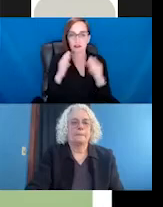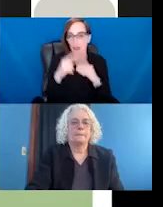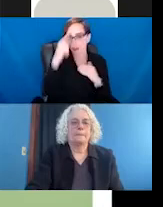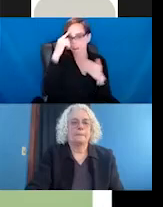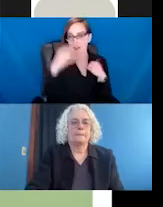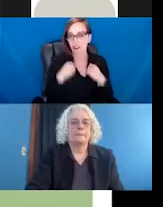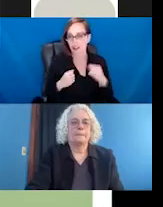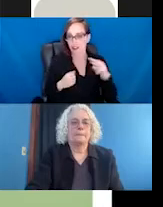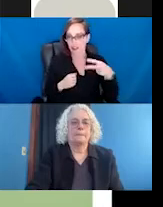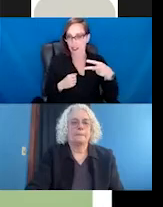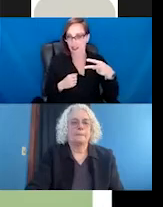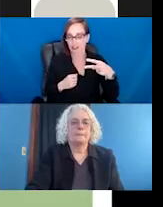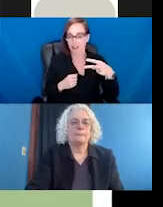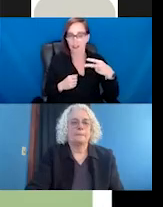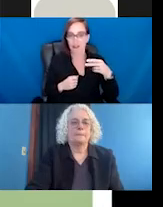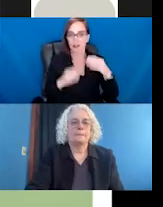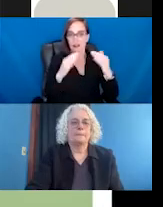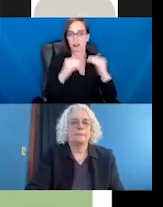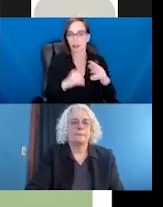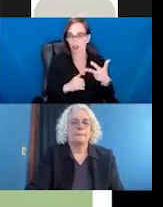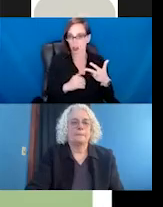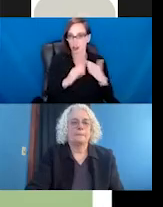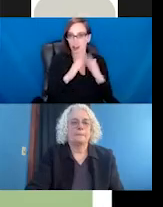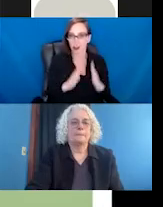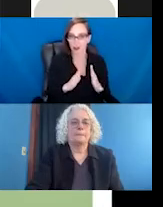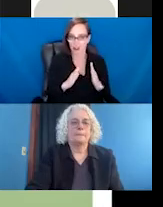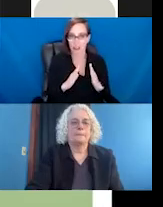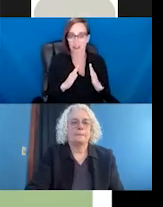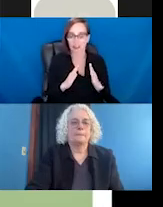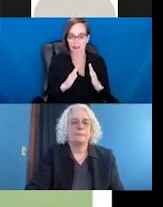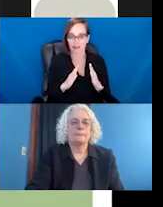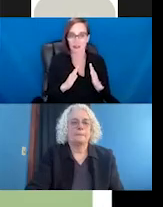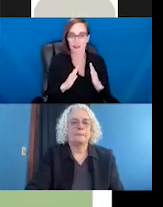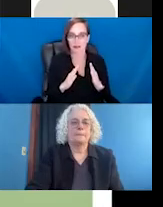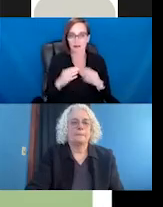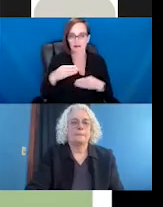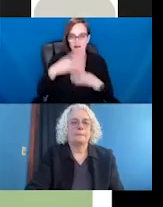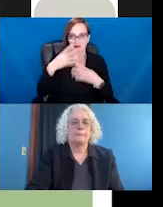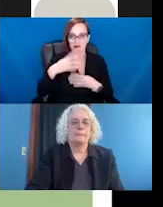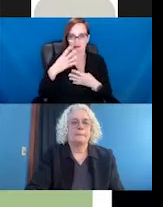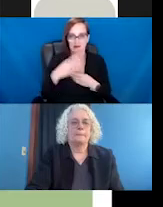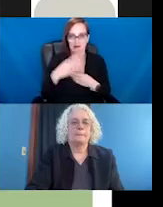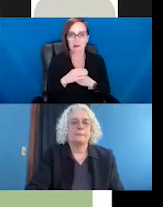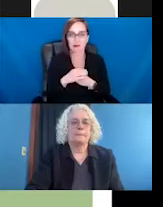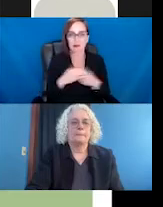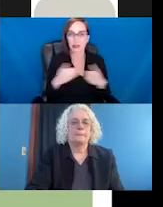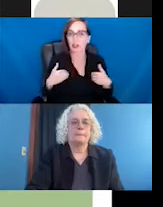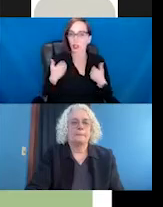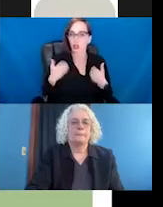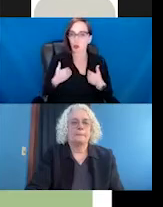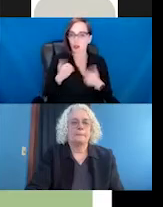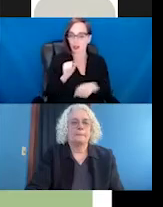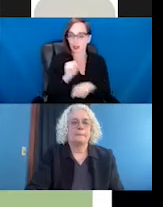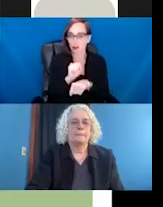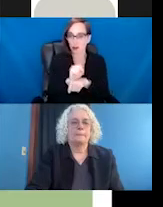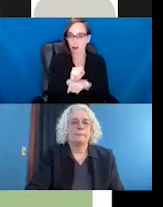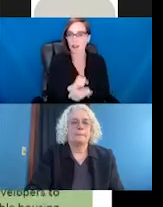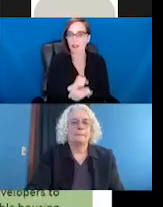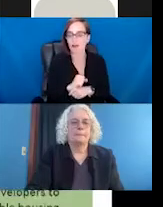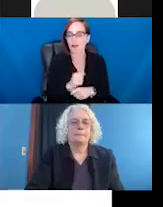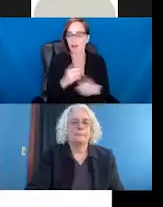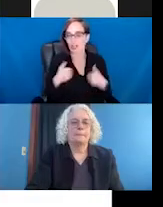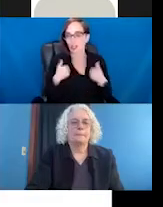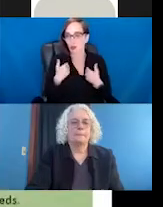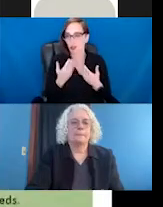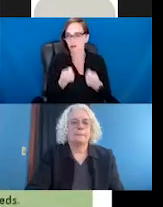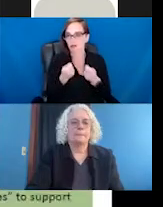again. Housing, and I'm just going to keep scrolling on my own screen here. Youth employment engagement, we just heard Marcus address a number of those